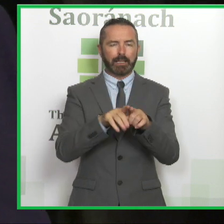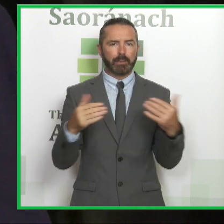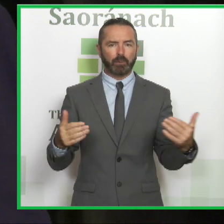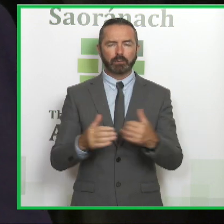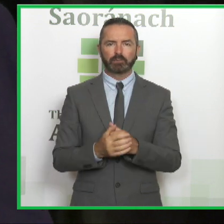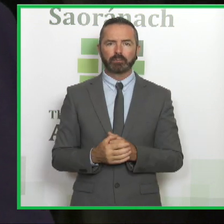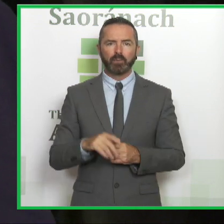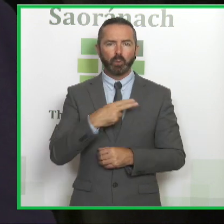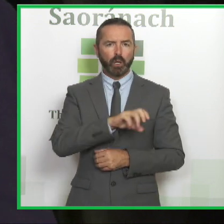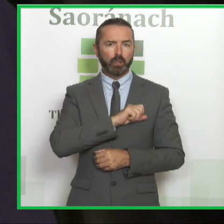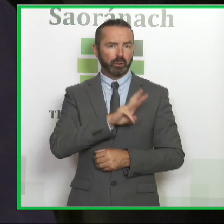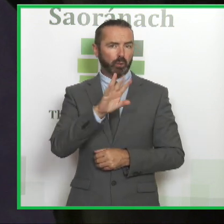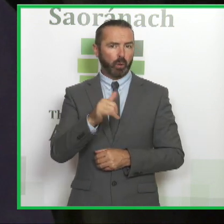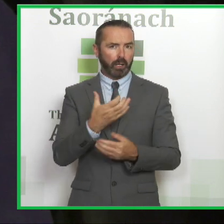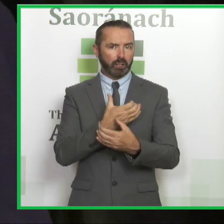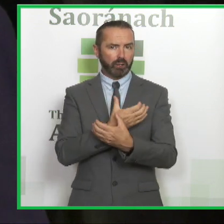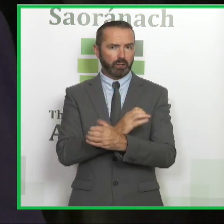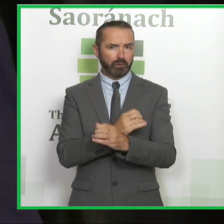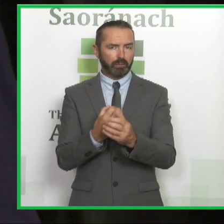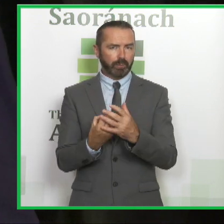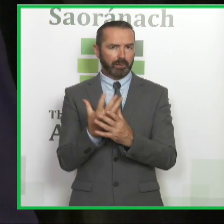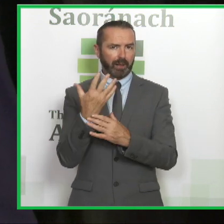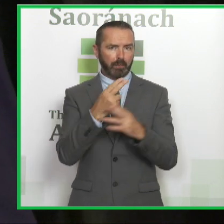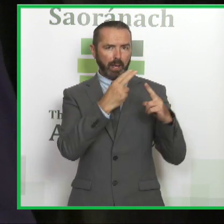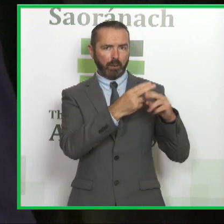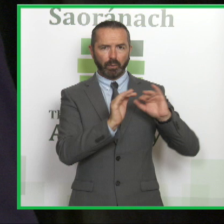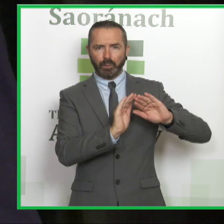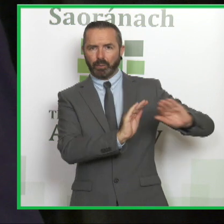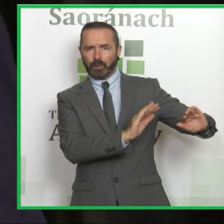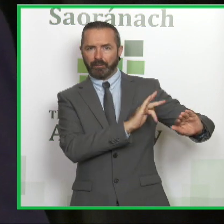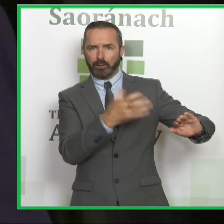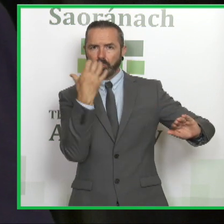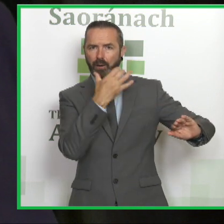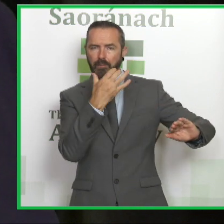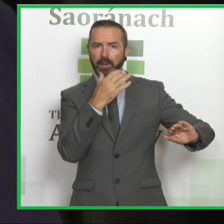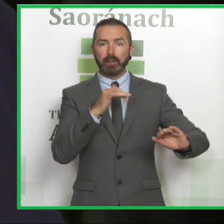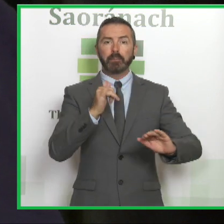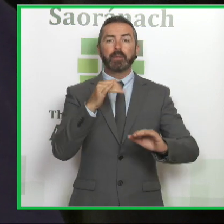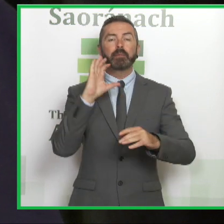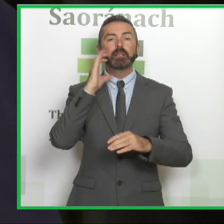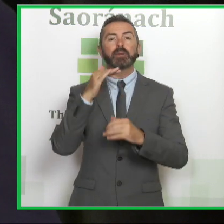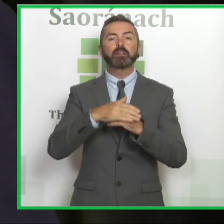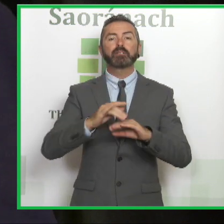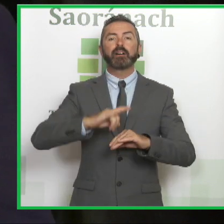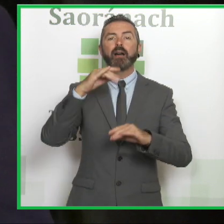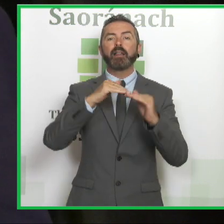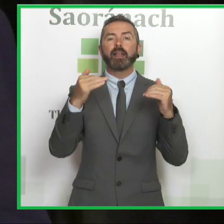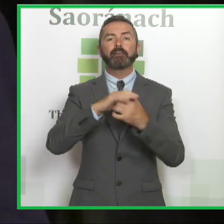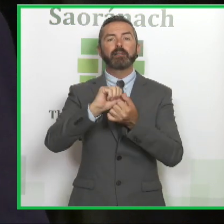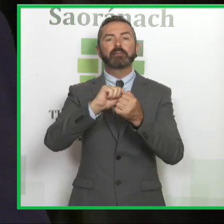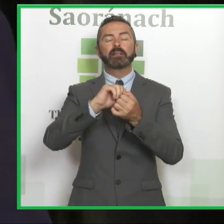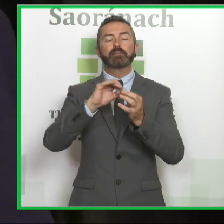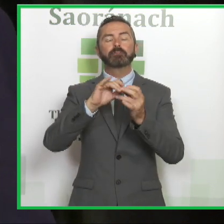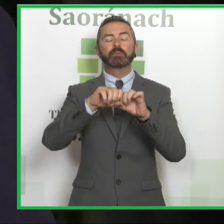why children grow out of crime or young people grow out of crime. Is it to do with maturation? Is it to do with taking on higher levels of social